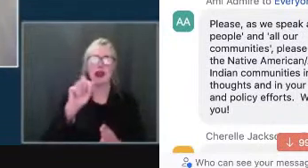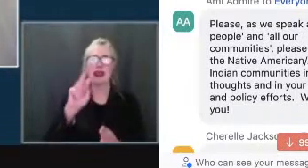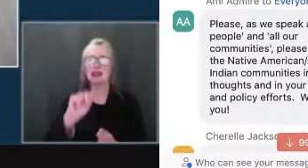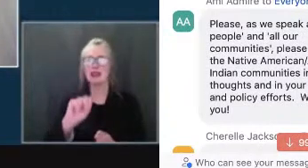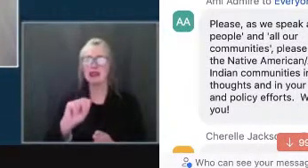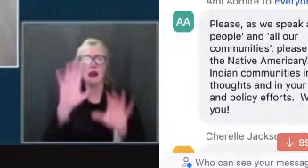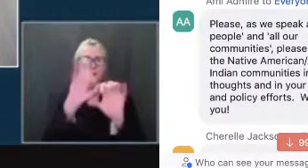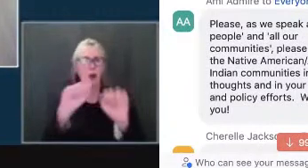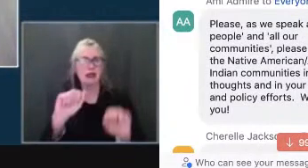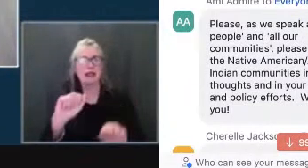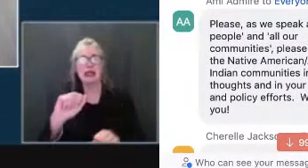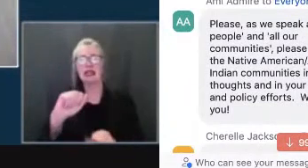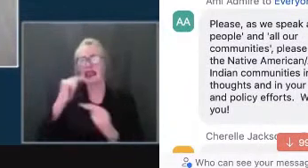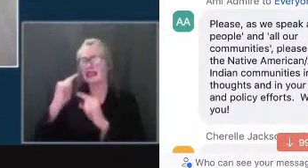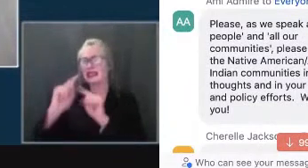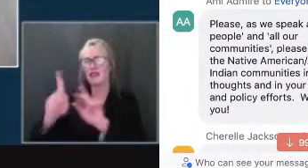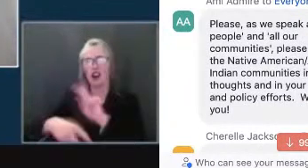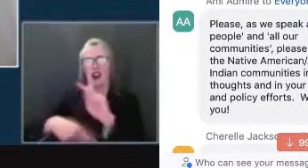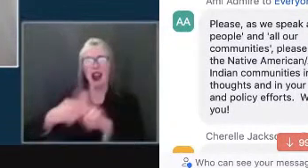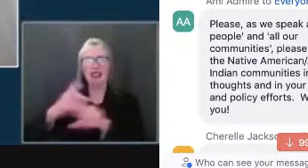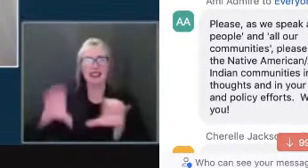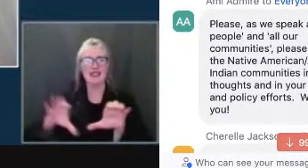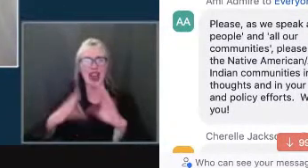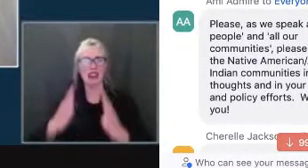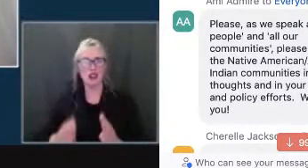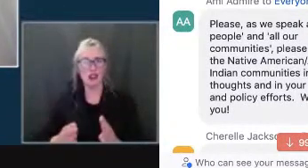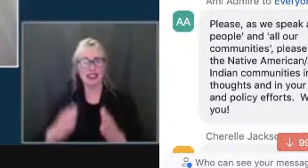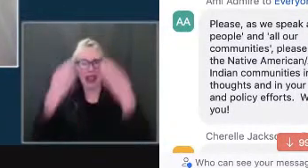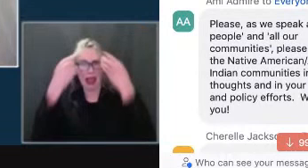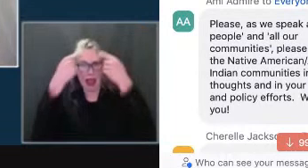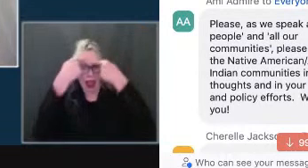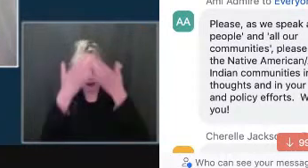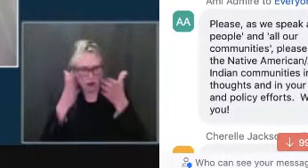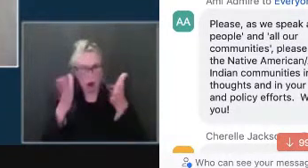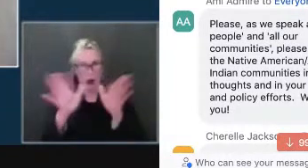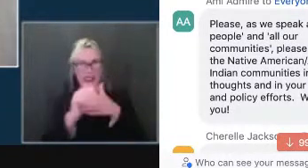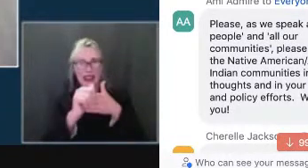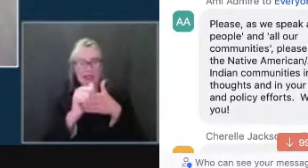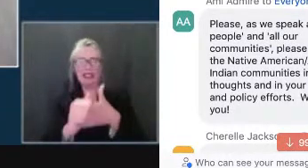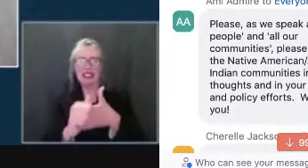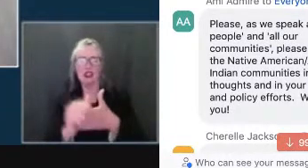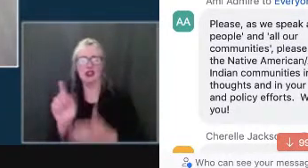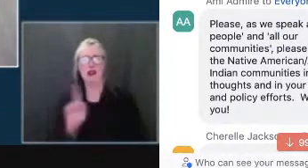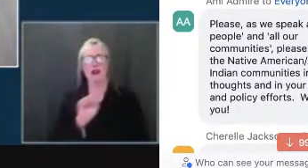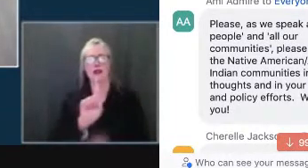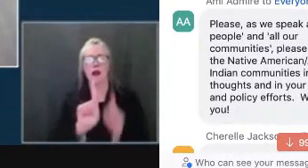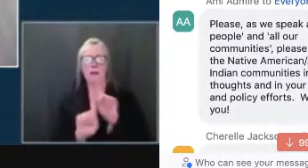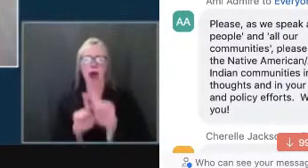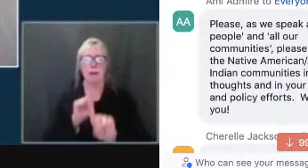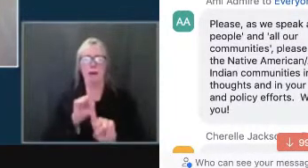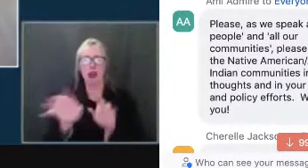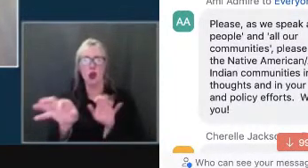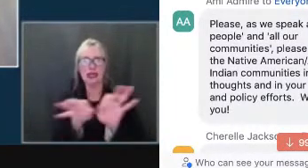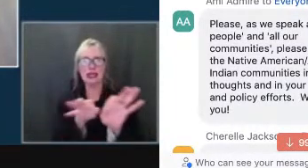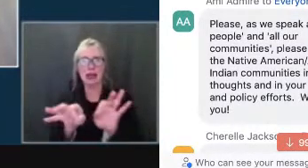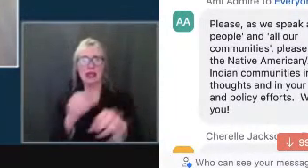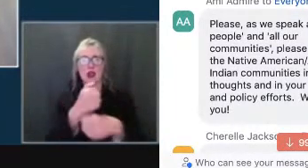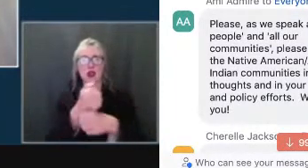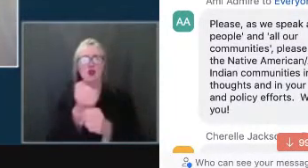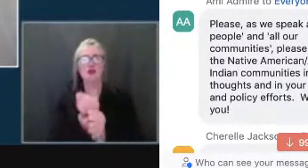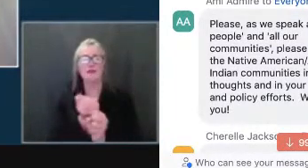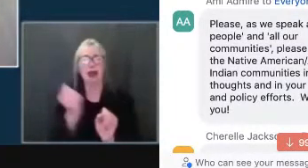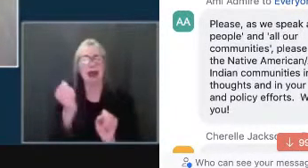and generations of activists and progressive leaders who have come before us to make our state a place of promise for so